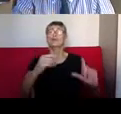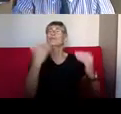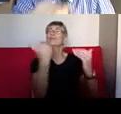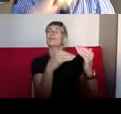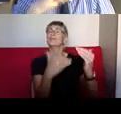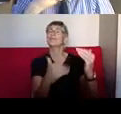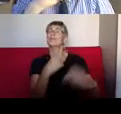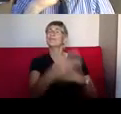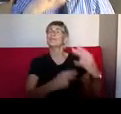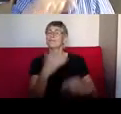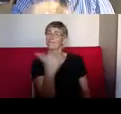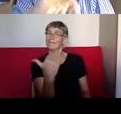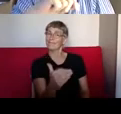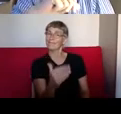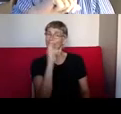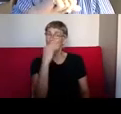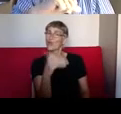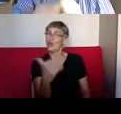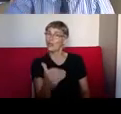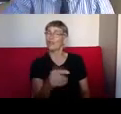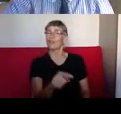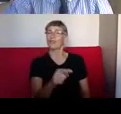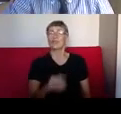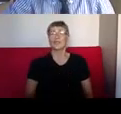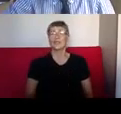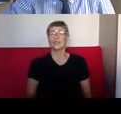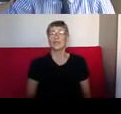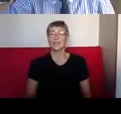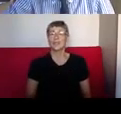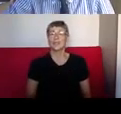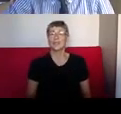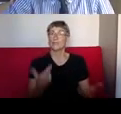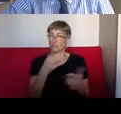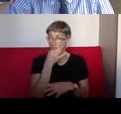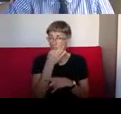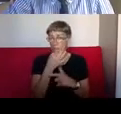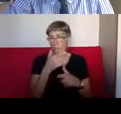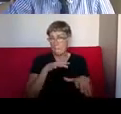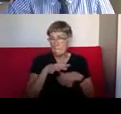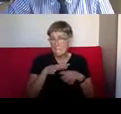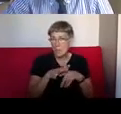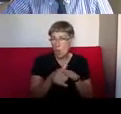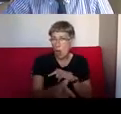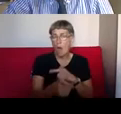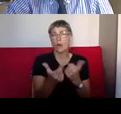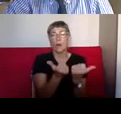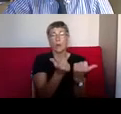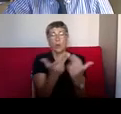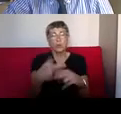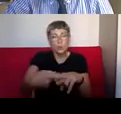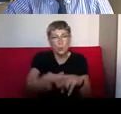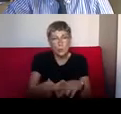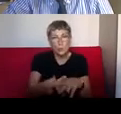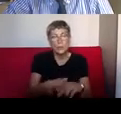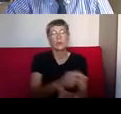moments on this. We have a given method, we have a tool proposal, and the EDU.